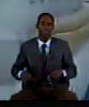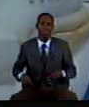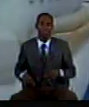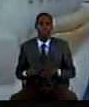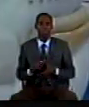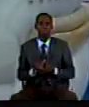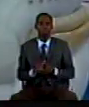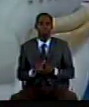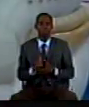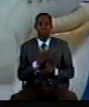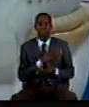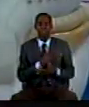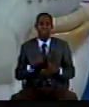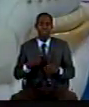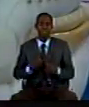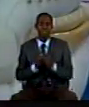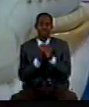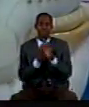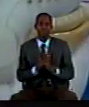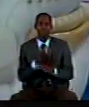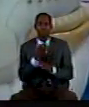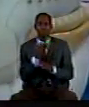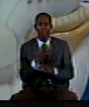an apostle of faith,